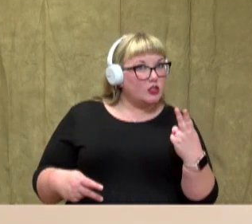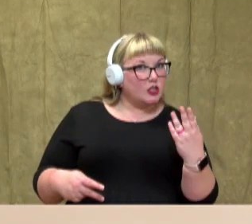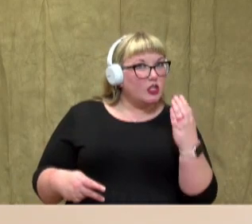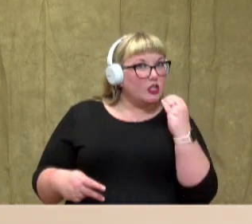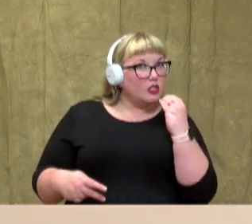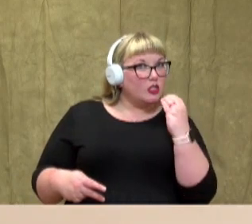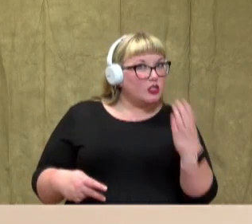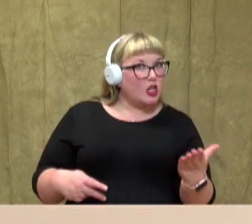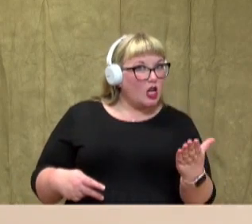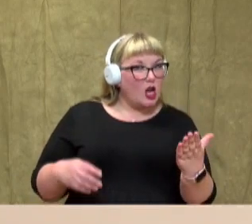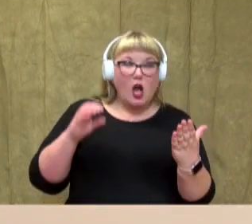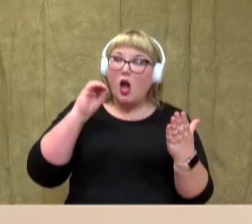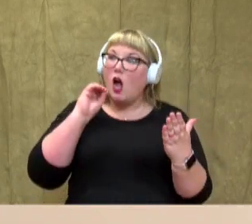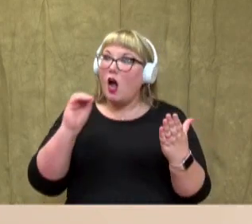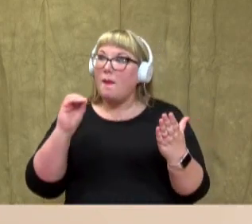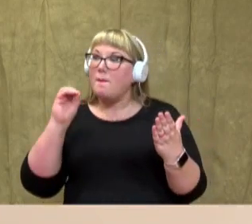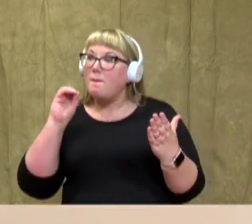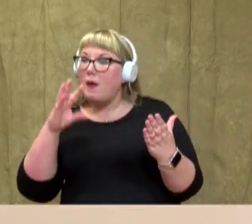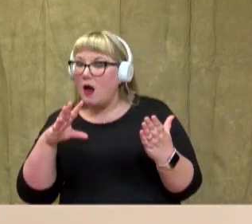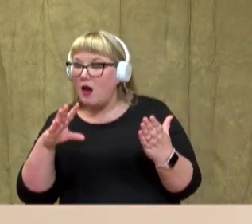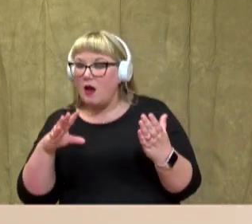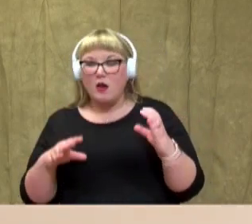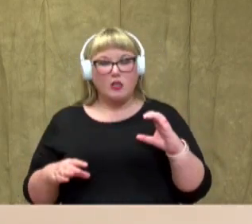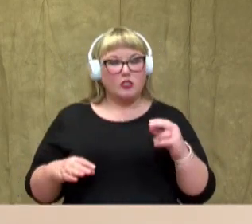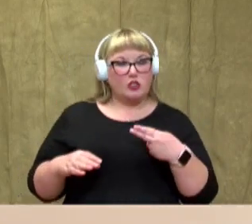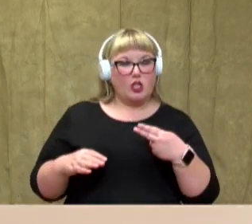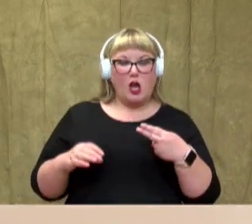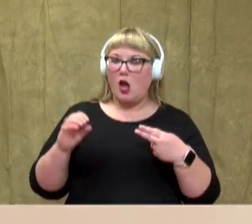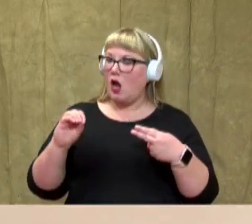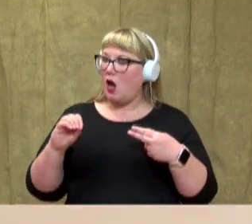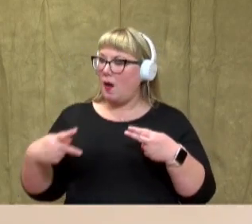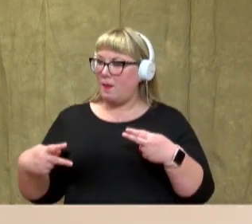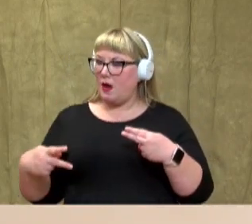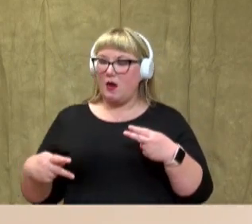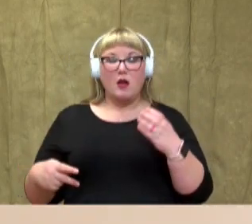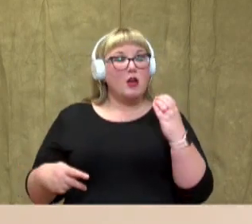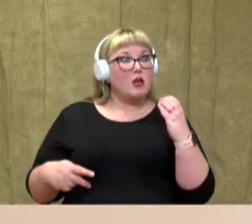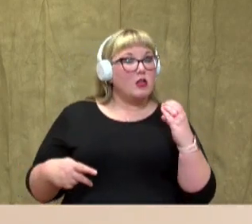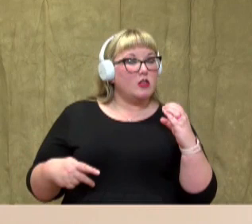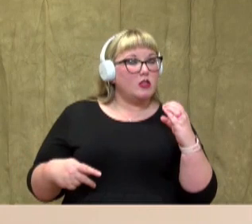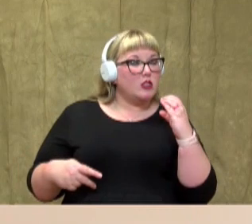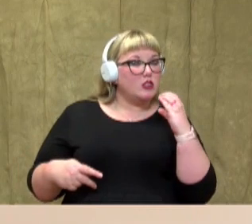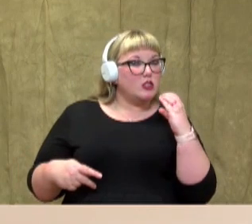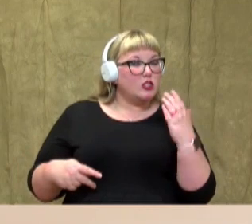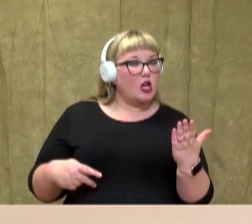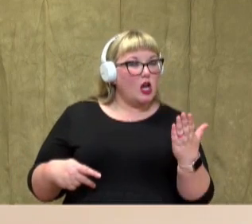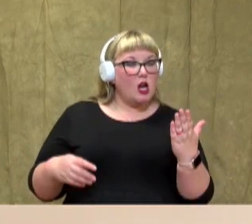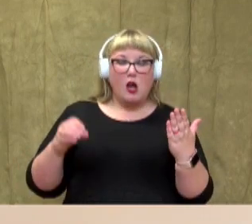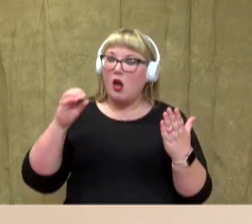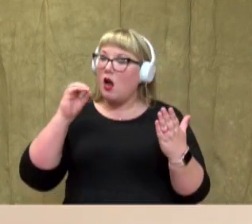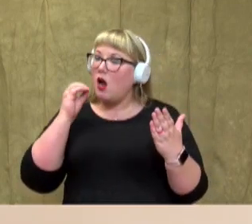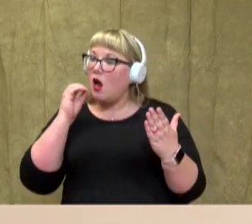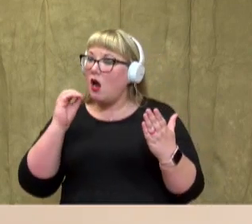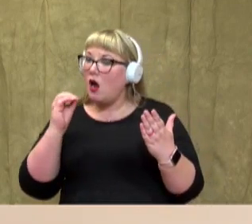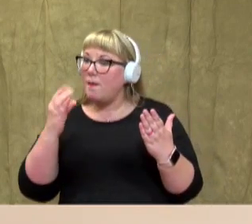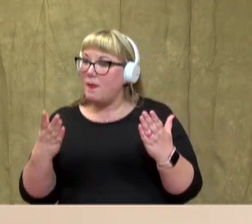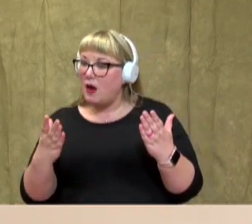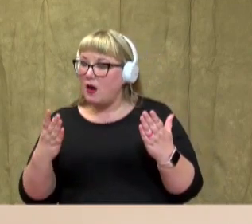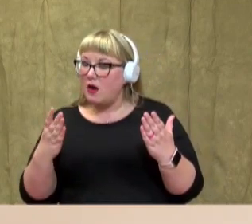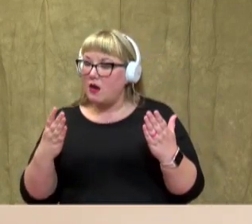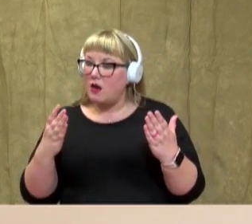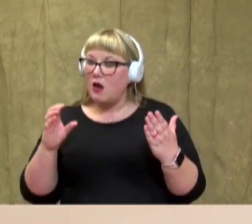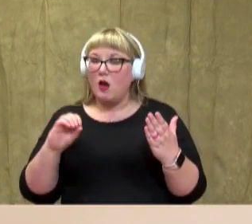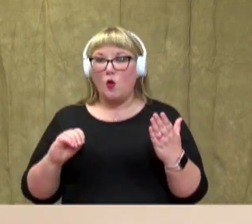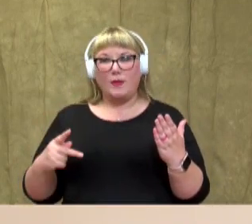sounds. Ch, up, ch, up, chop. What word do you